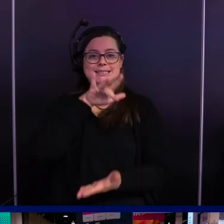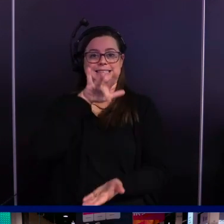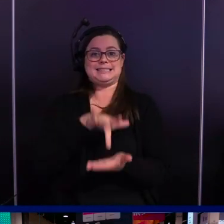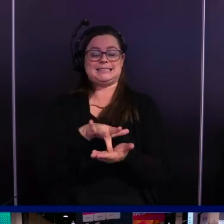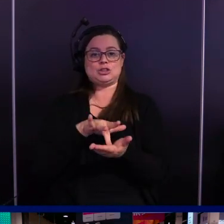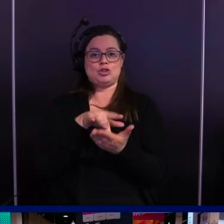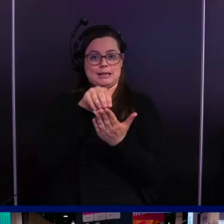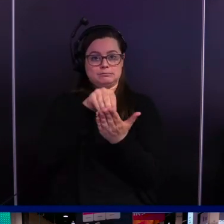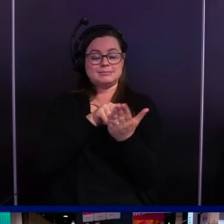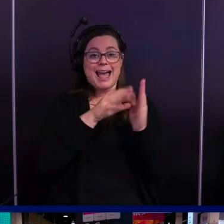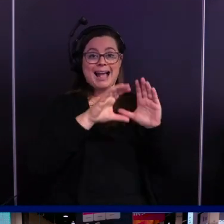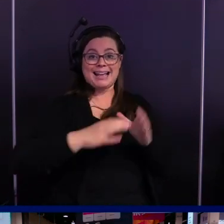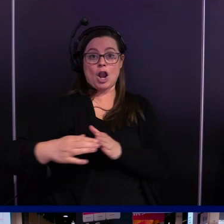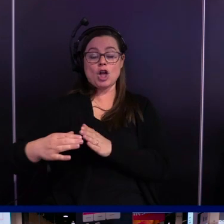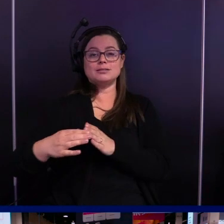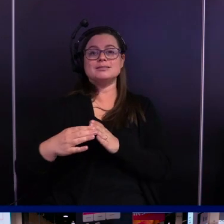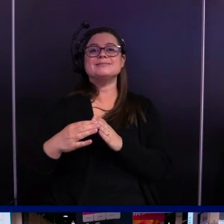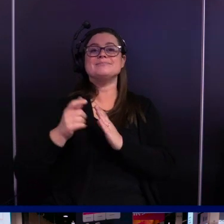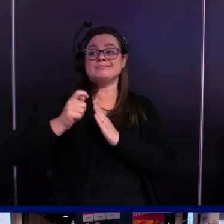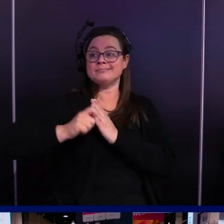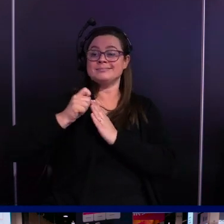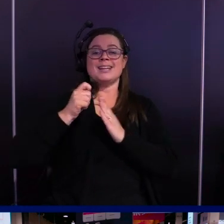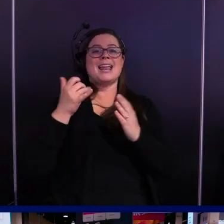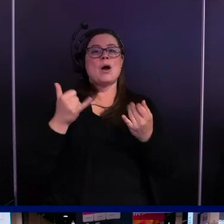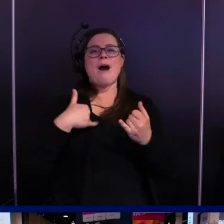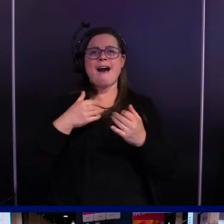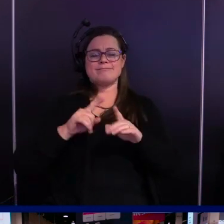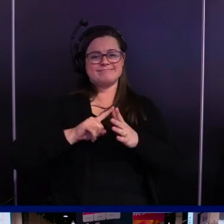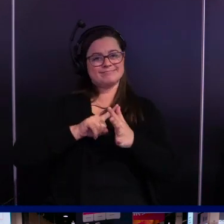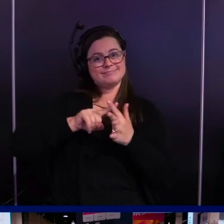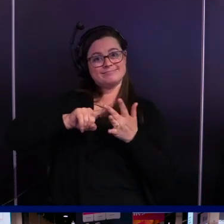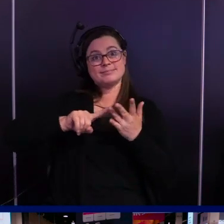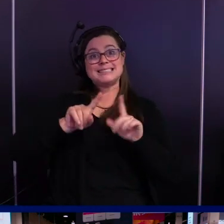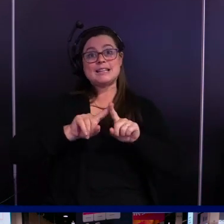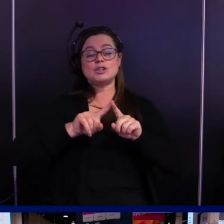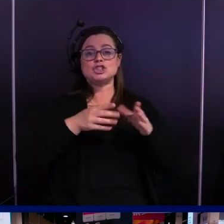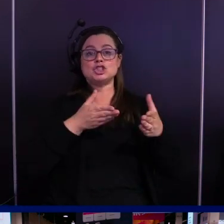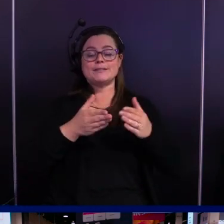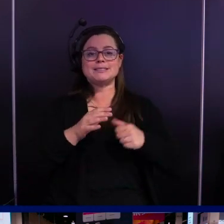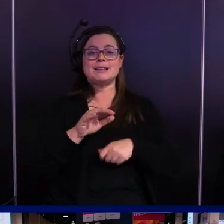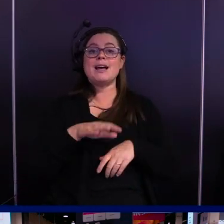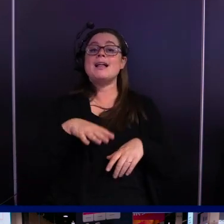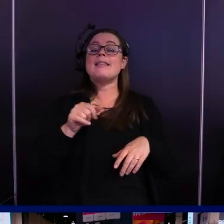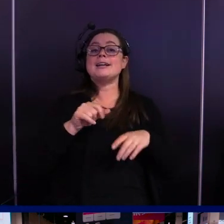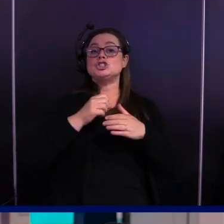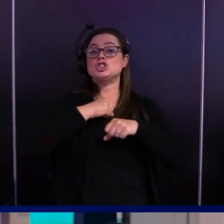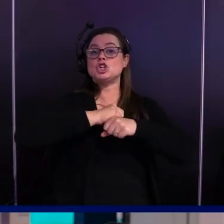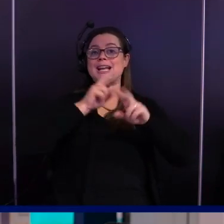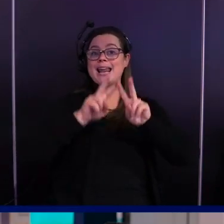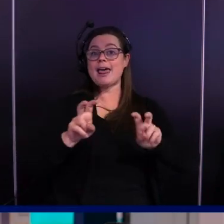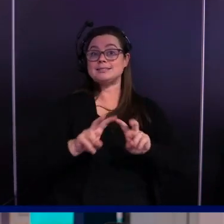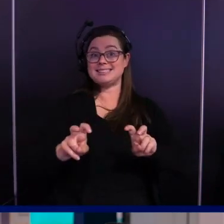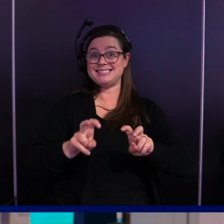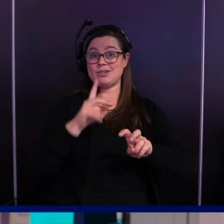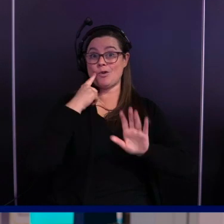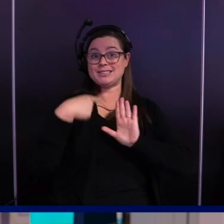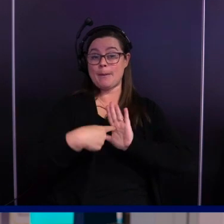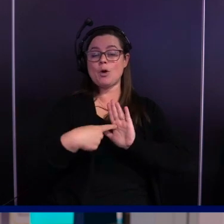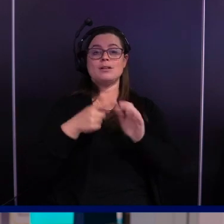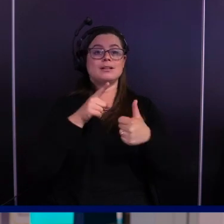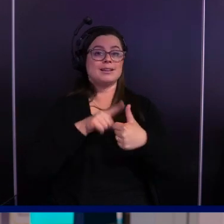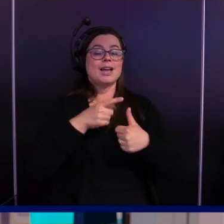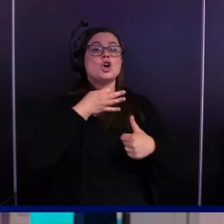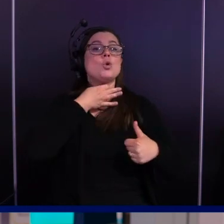is cataloged, we have a lot of services here. For example, security analysis, right? Security analysis can query